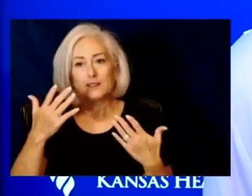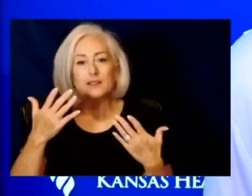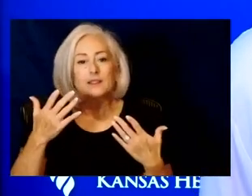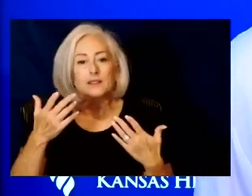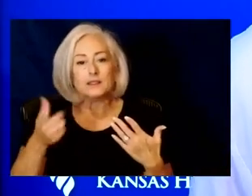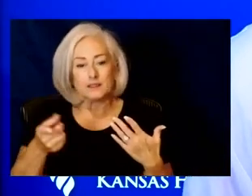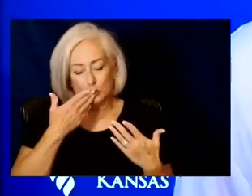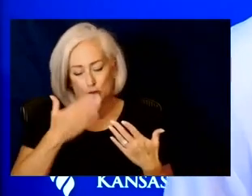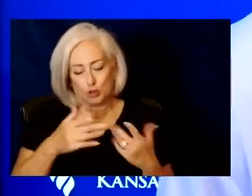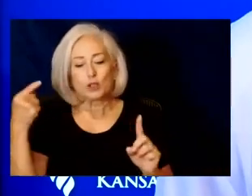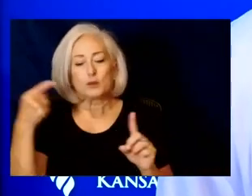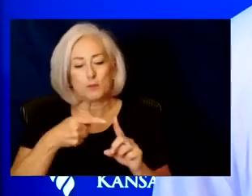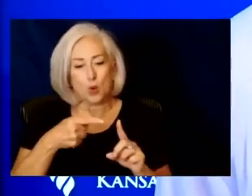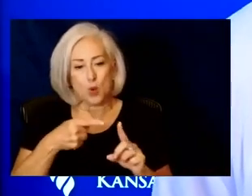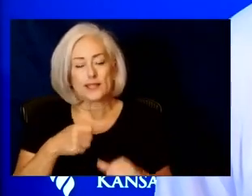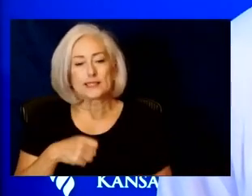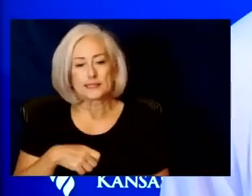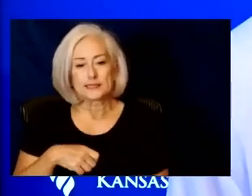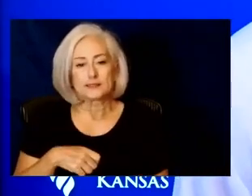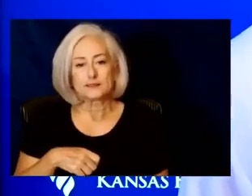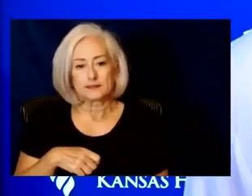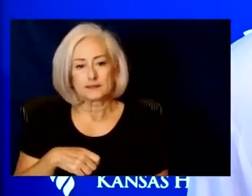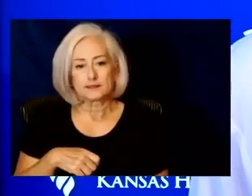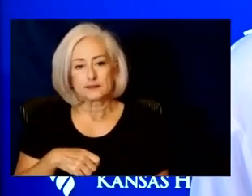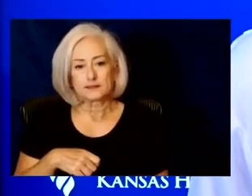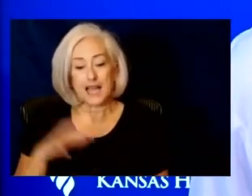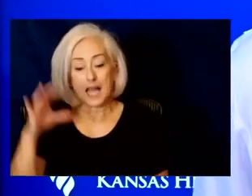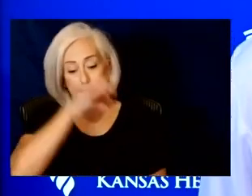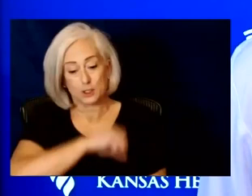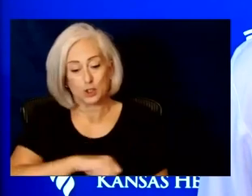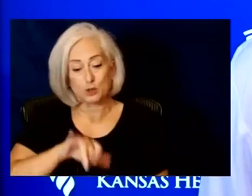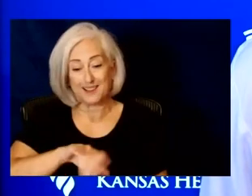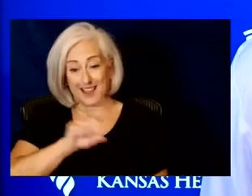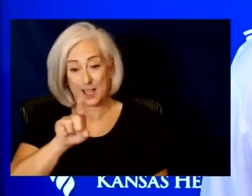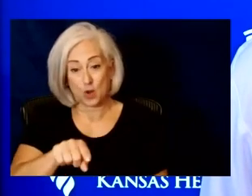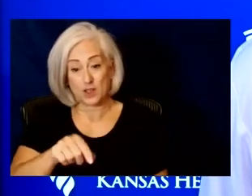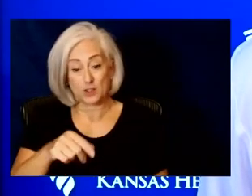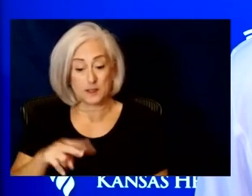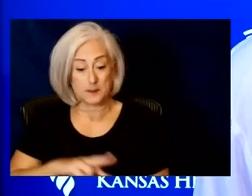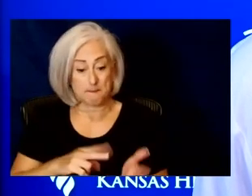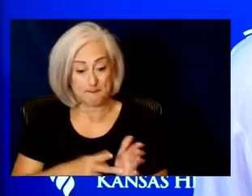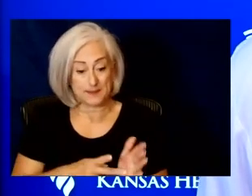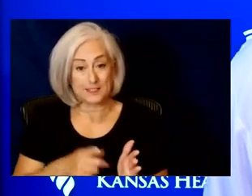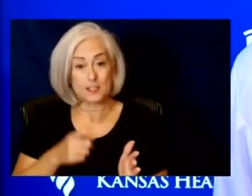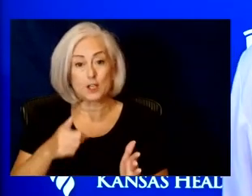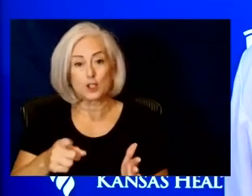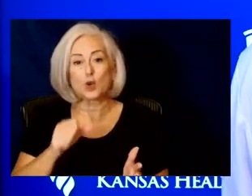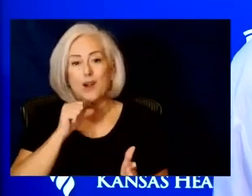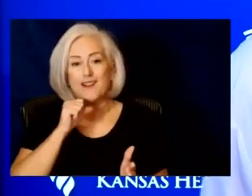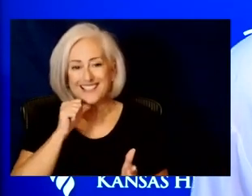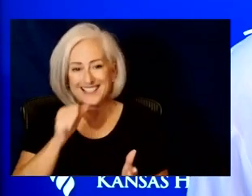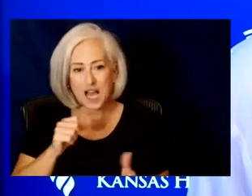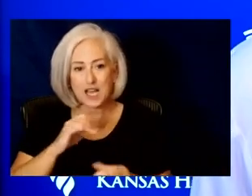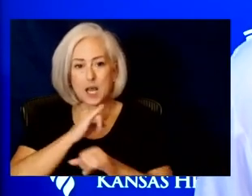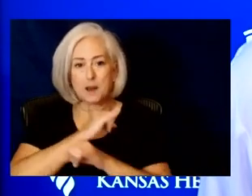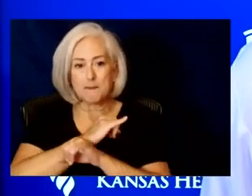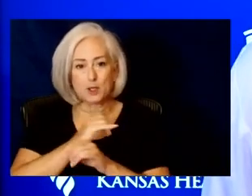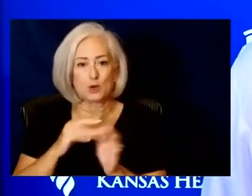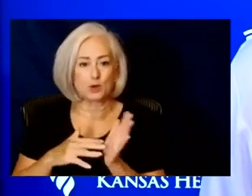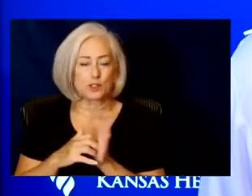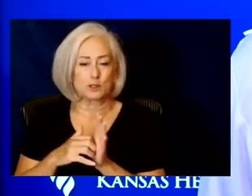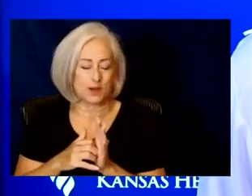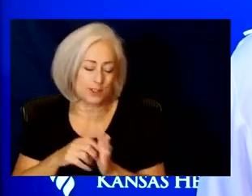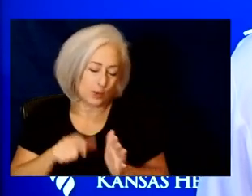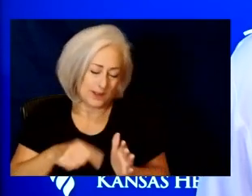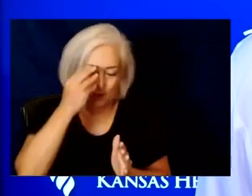point. So the people have, and I'm going to assume this question means if you are non-immunosuppressed, because I think we have to consider that. That's a very good point